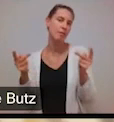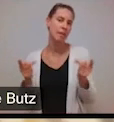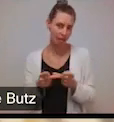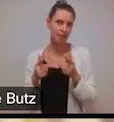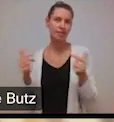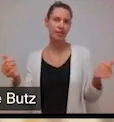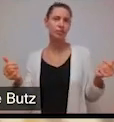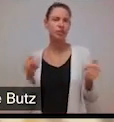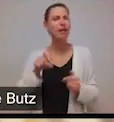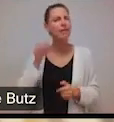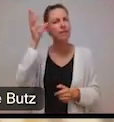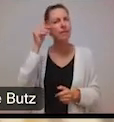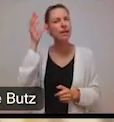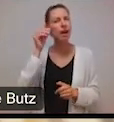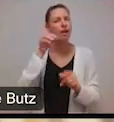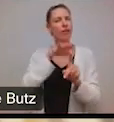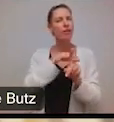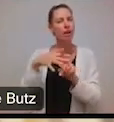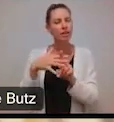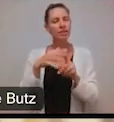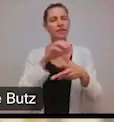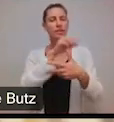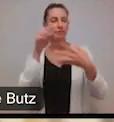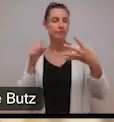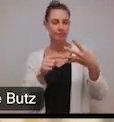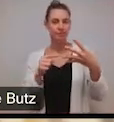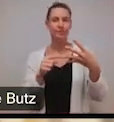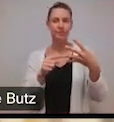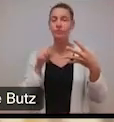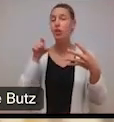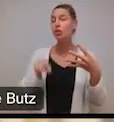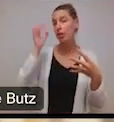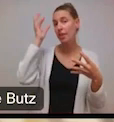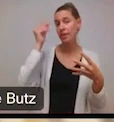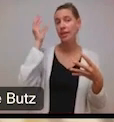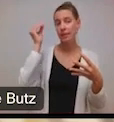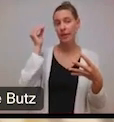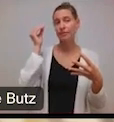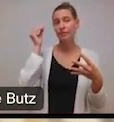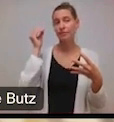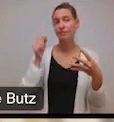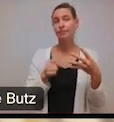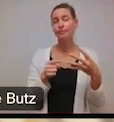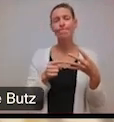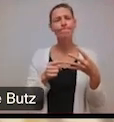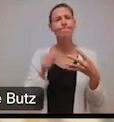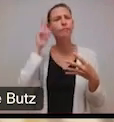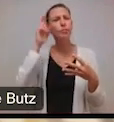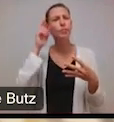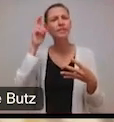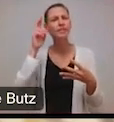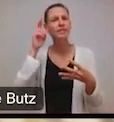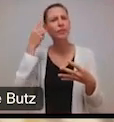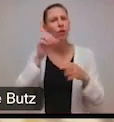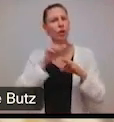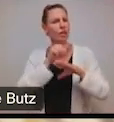well. The third thing that you need to take into consideration is, what's my purpose for